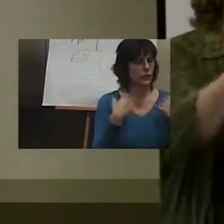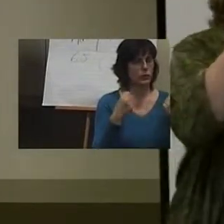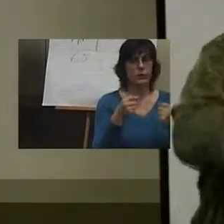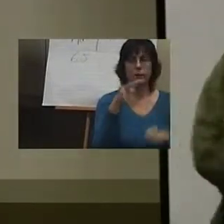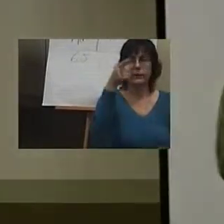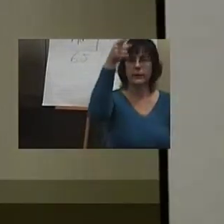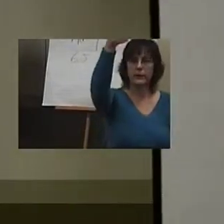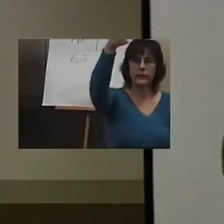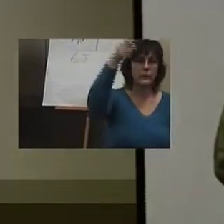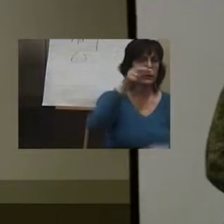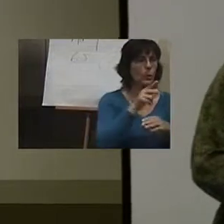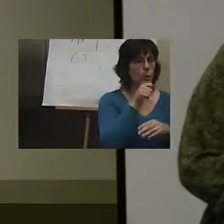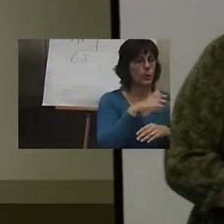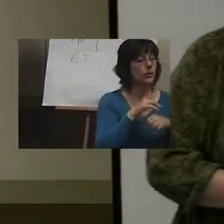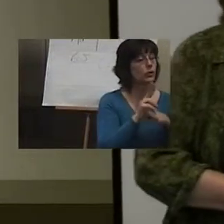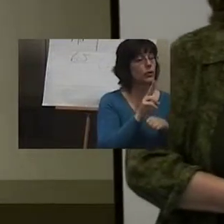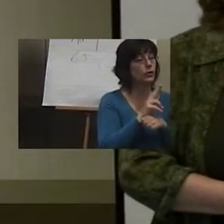Yes?